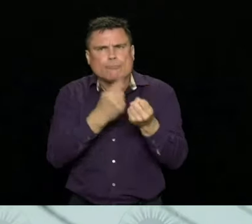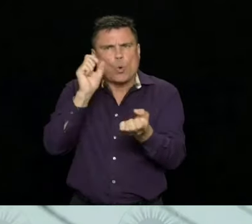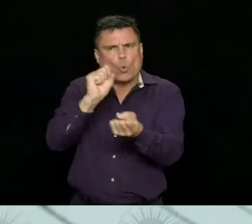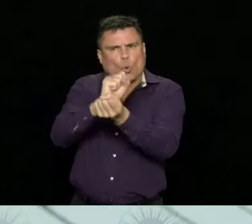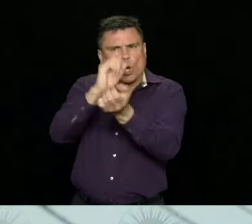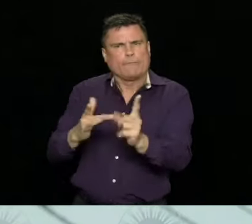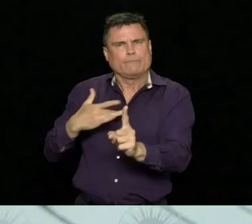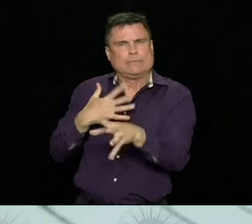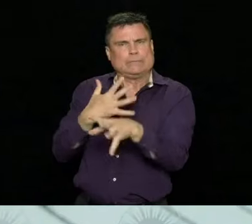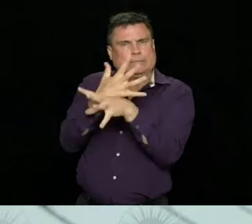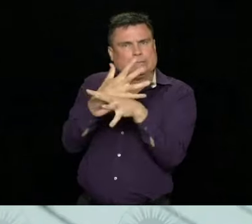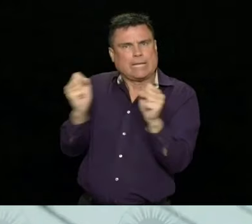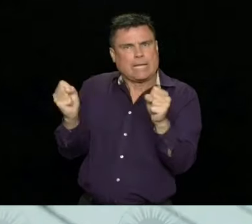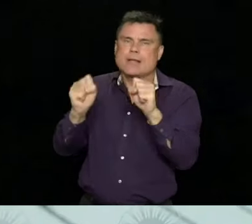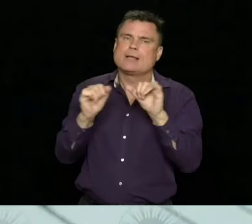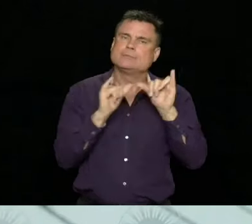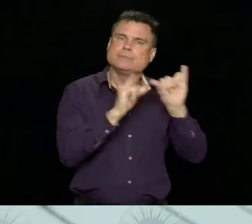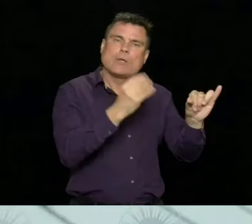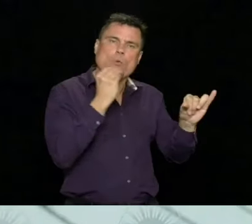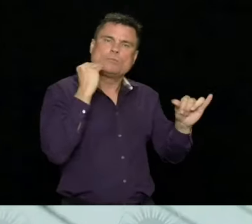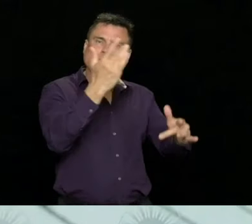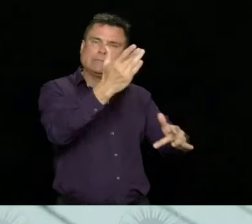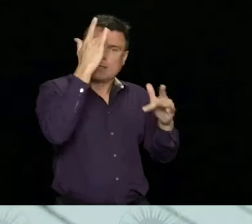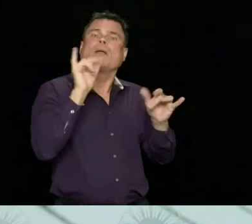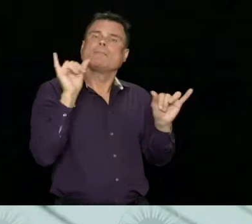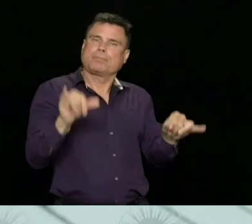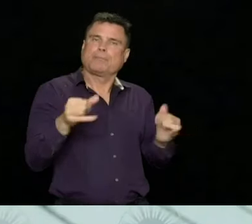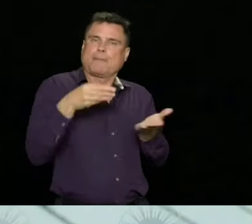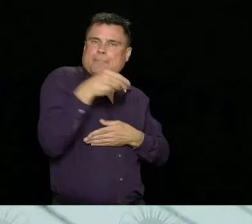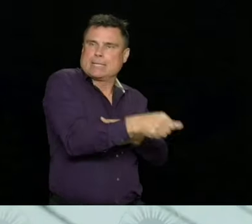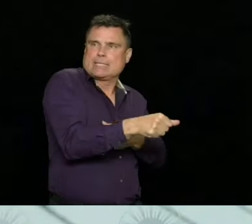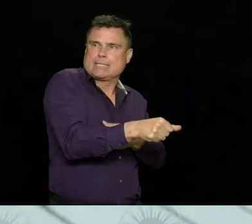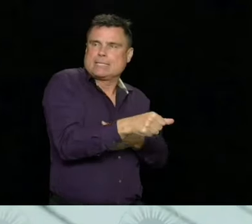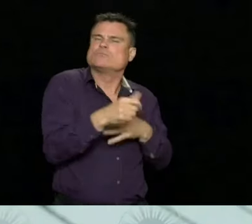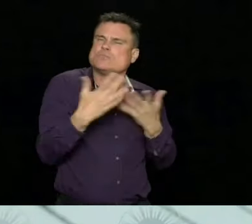can continue to thrive. Moira Witten, the Tai.